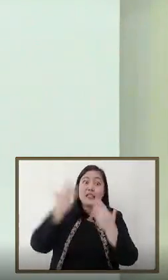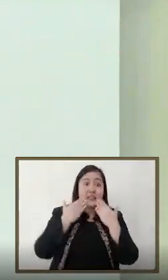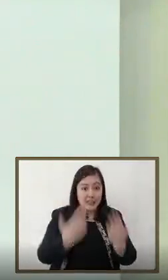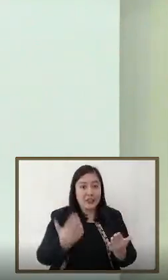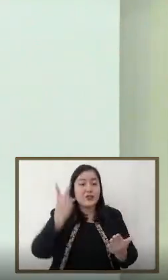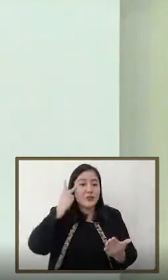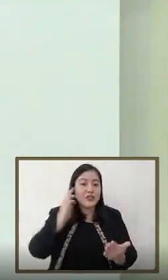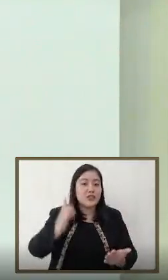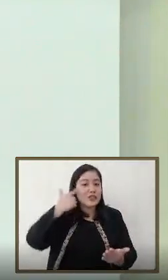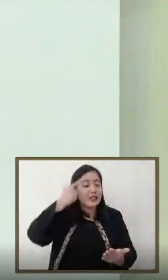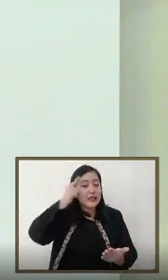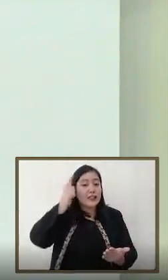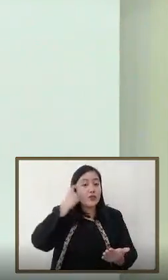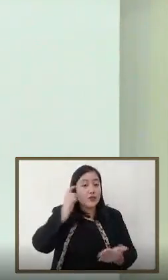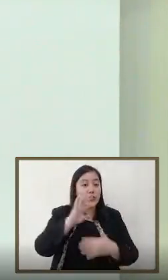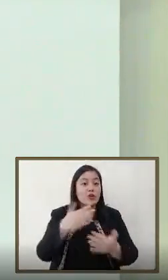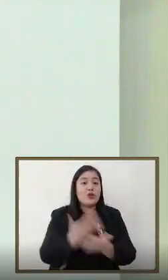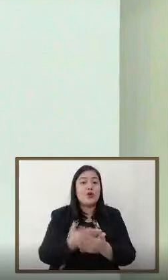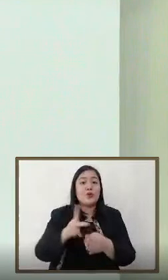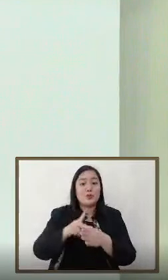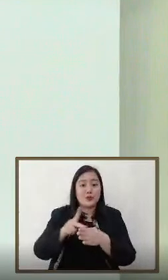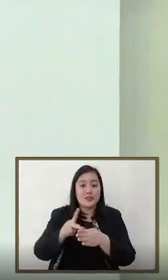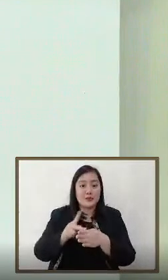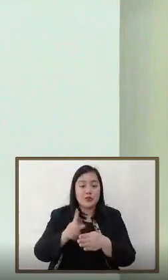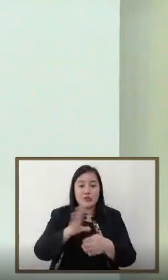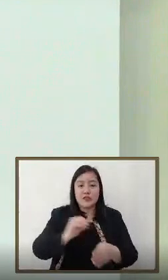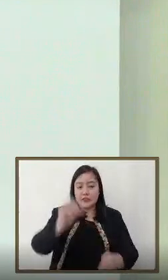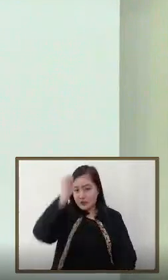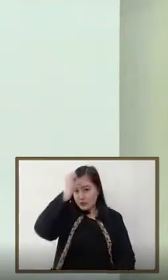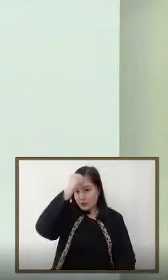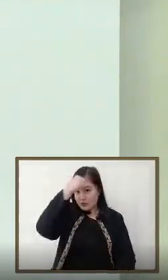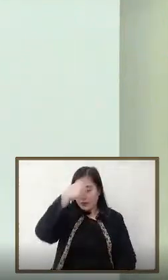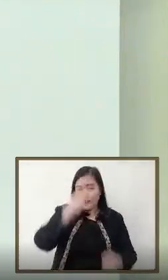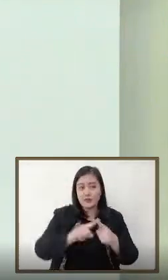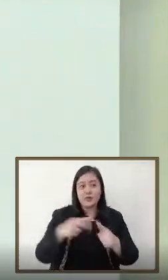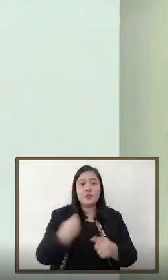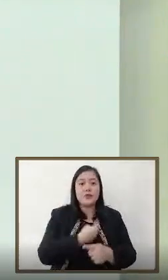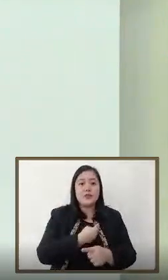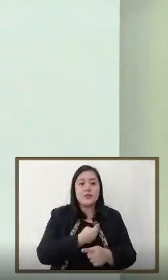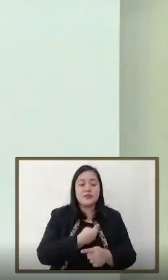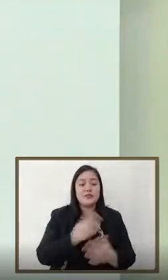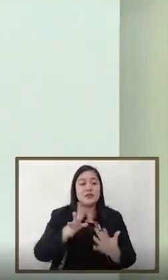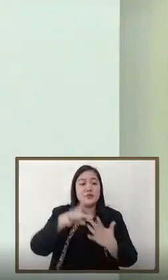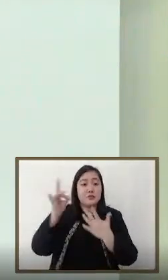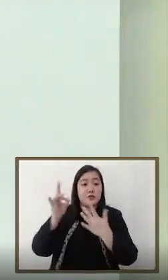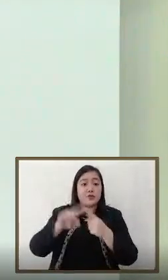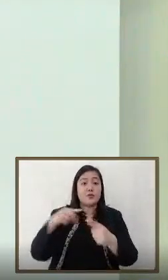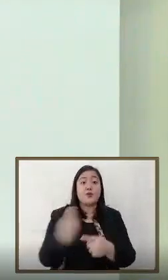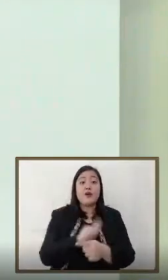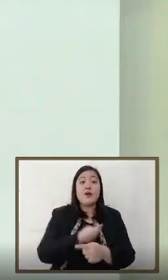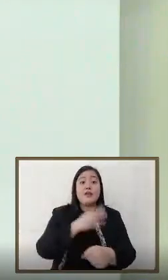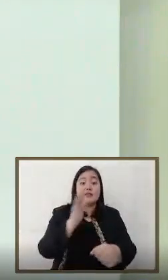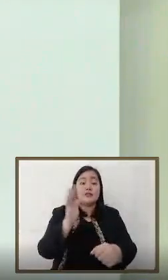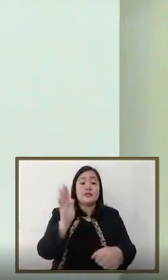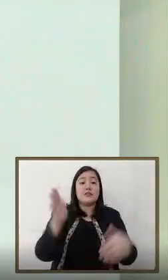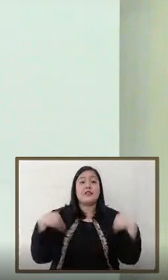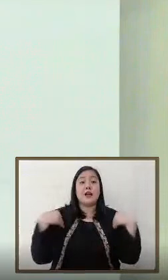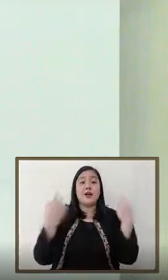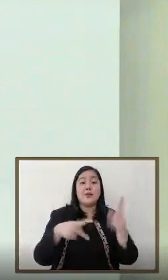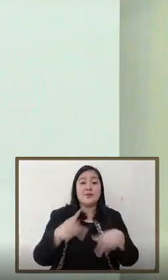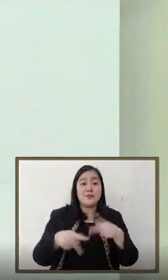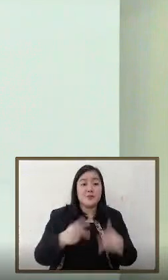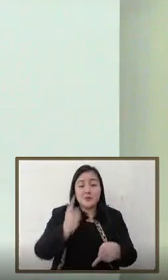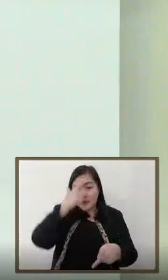principles and reminders to us, especially to our young people. Because if we don't